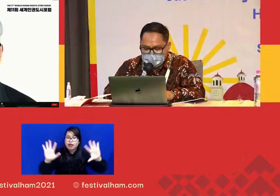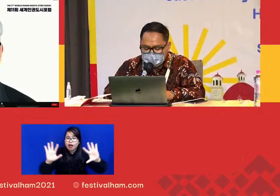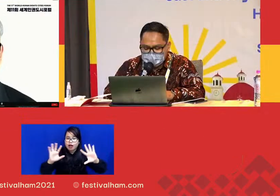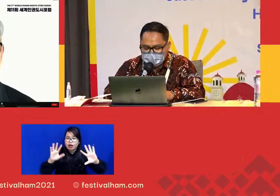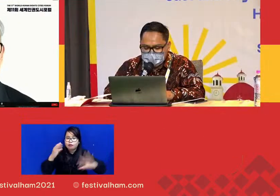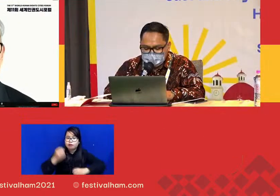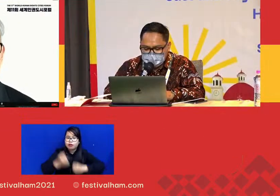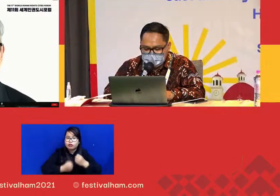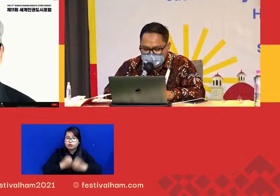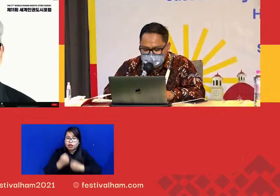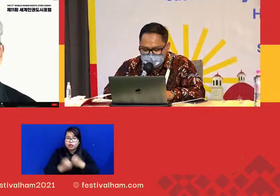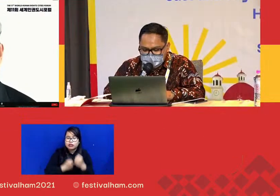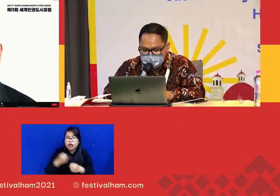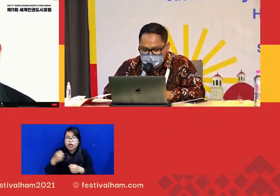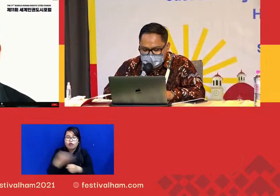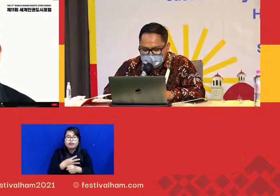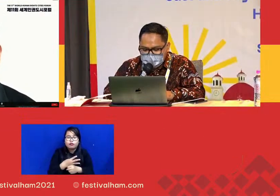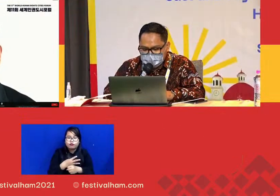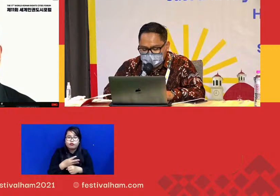think you also answer already